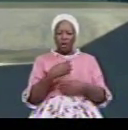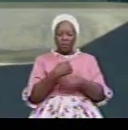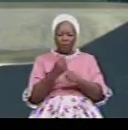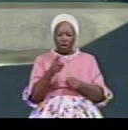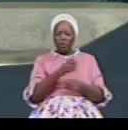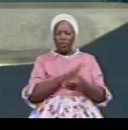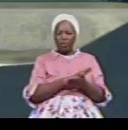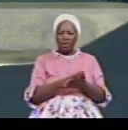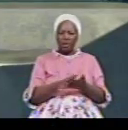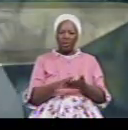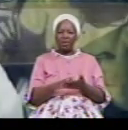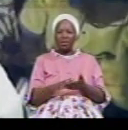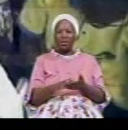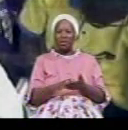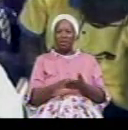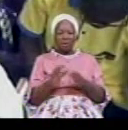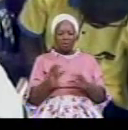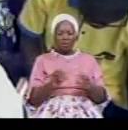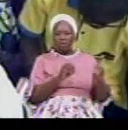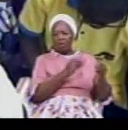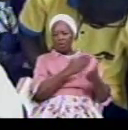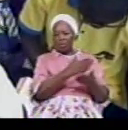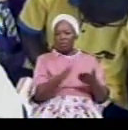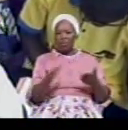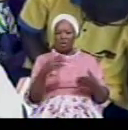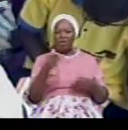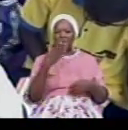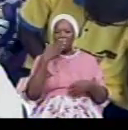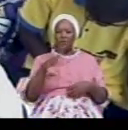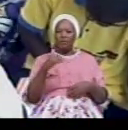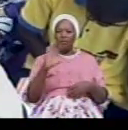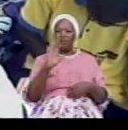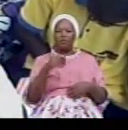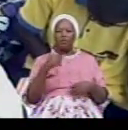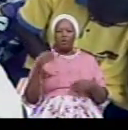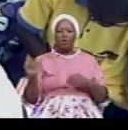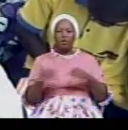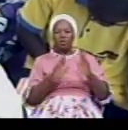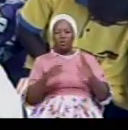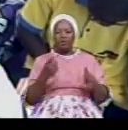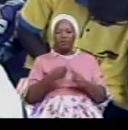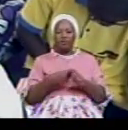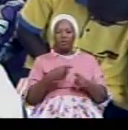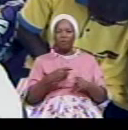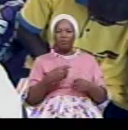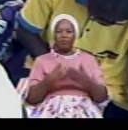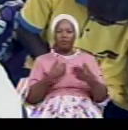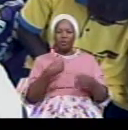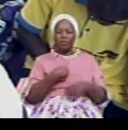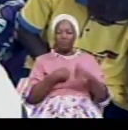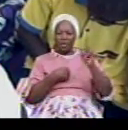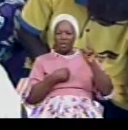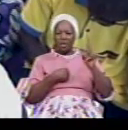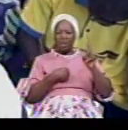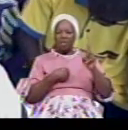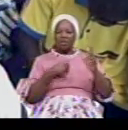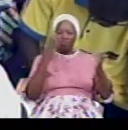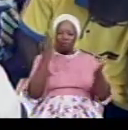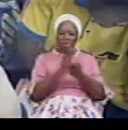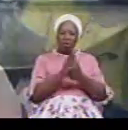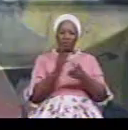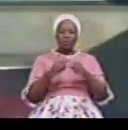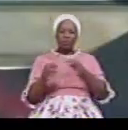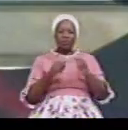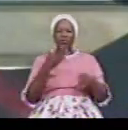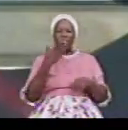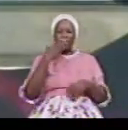clean, put away the evil of your doings from before mine eyes. Cease to do evil, learn to